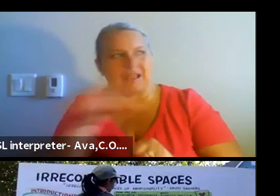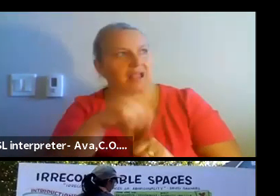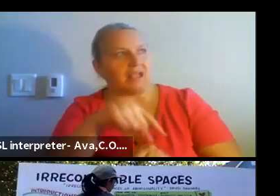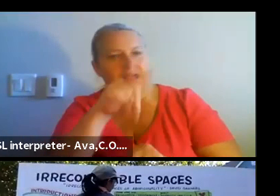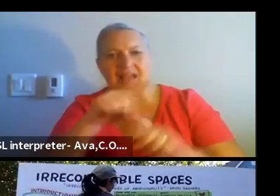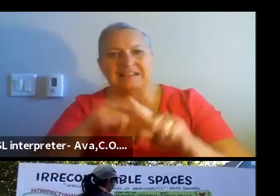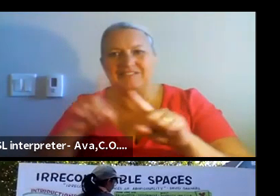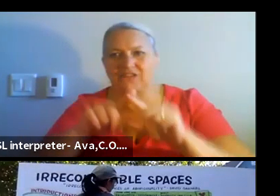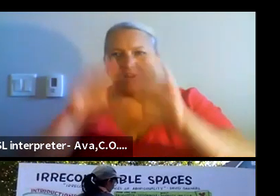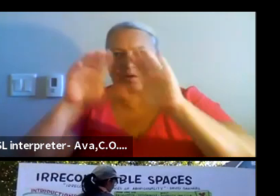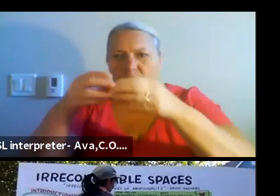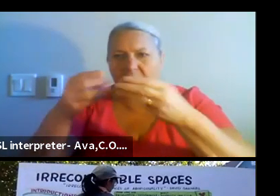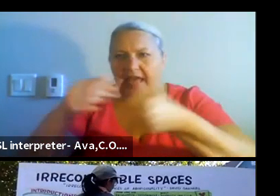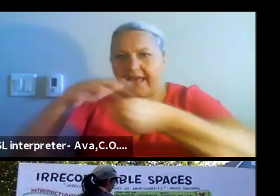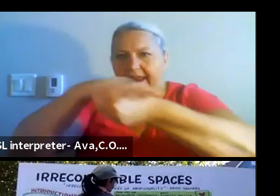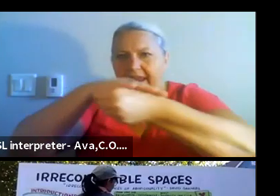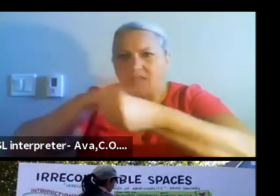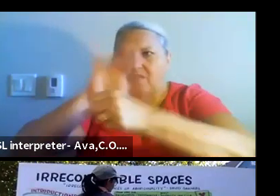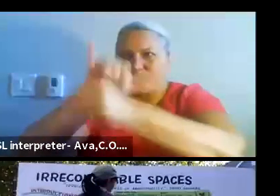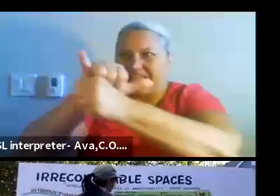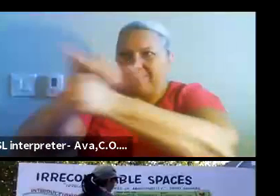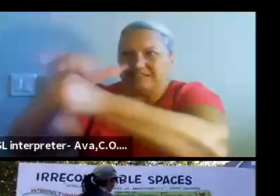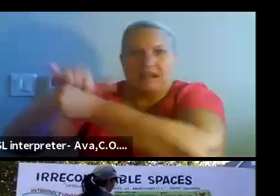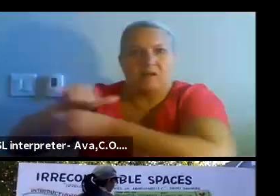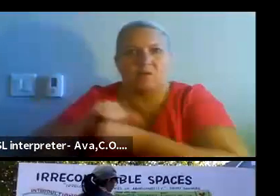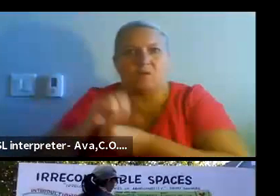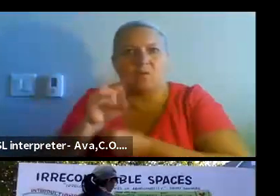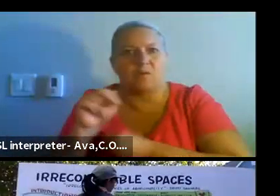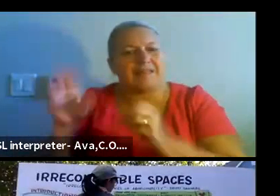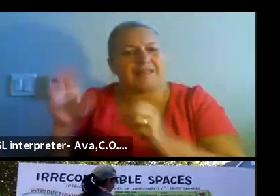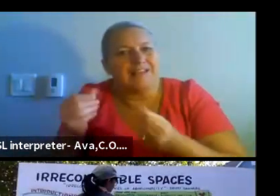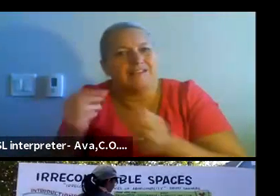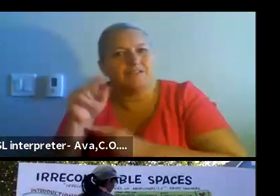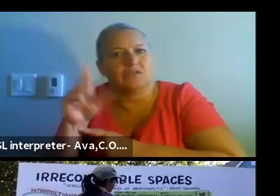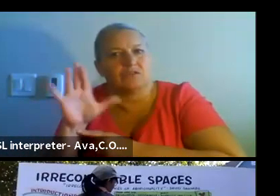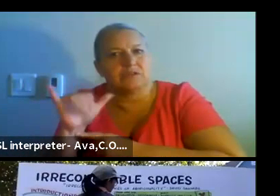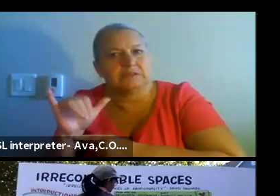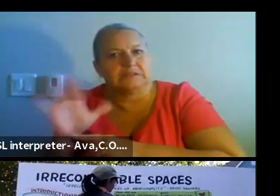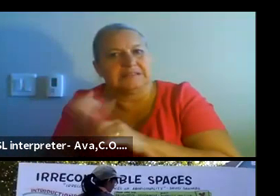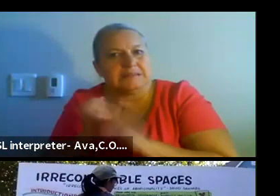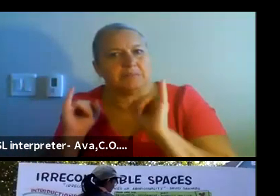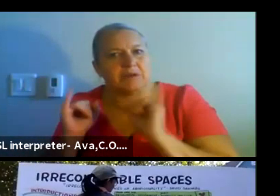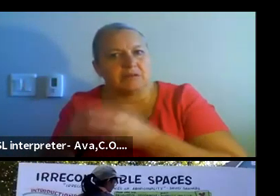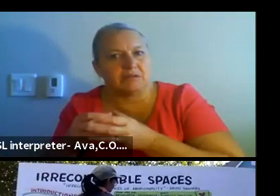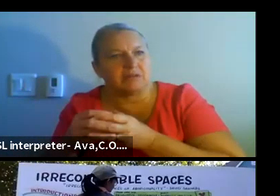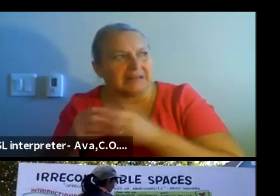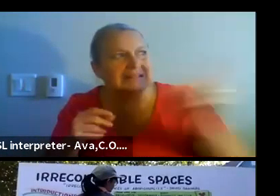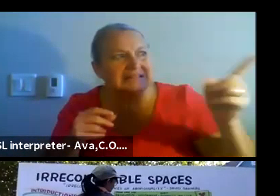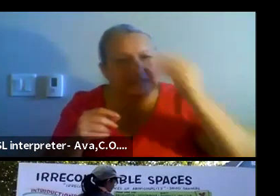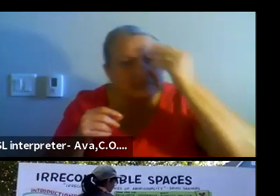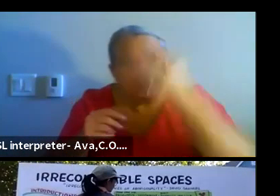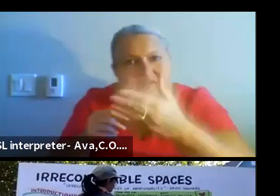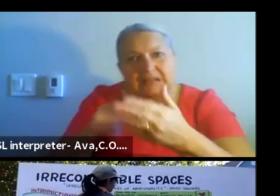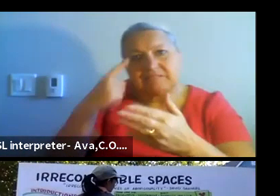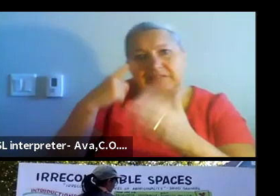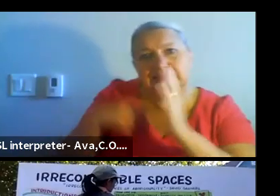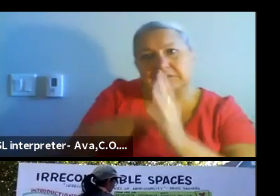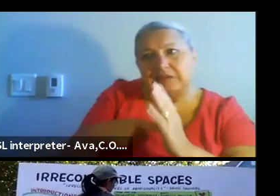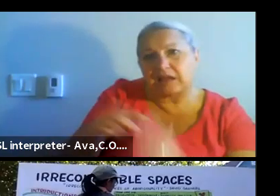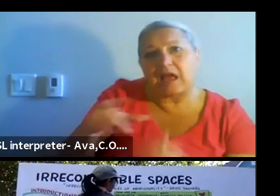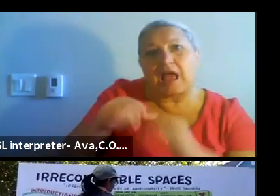territories, unquote. The creation of such sovereign display territories are necessary to the formation of